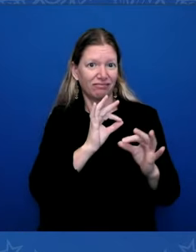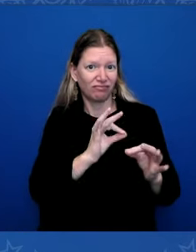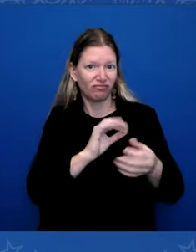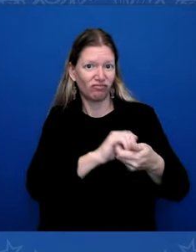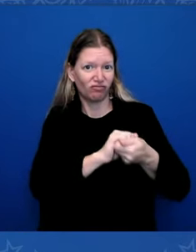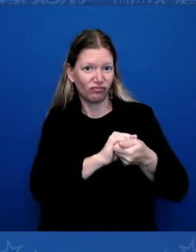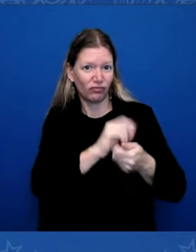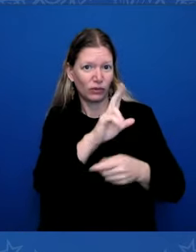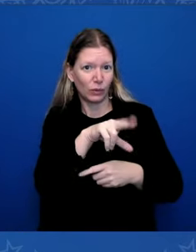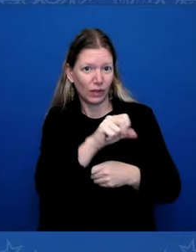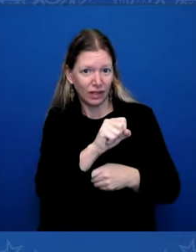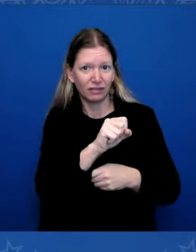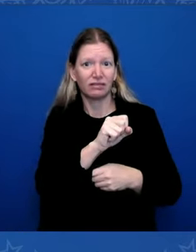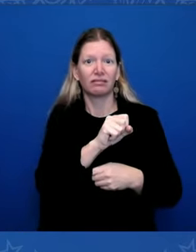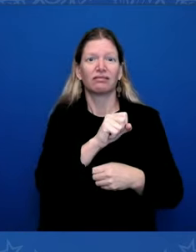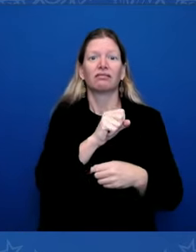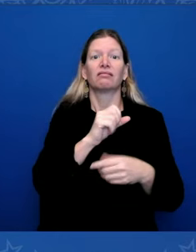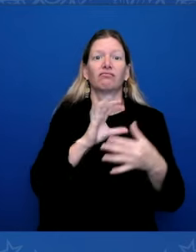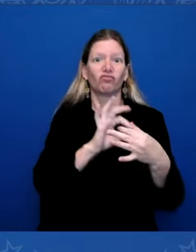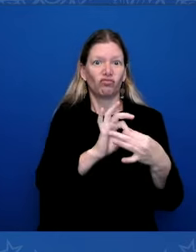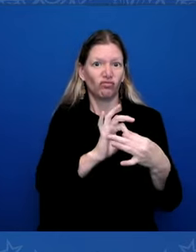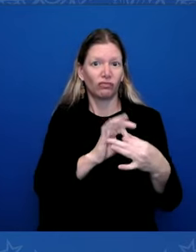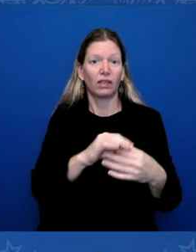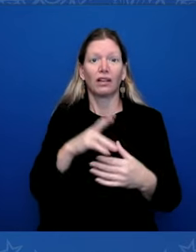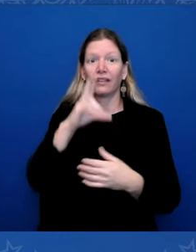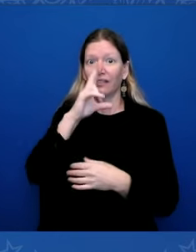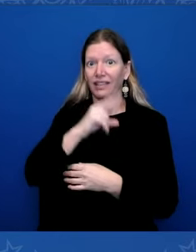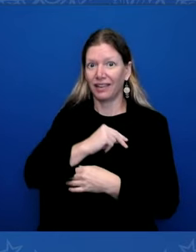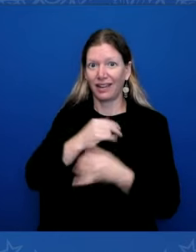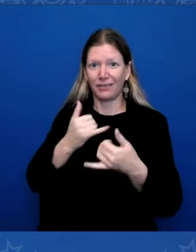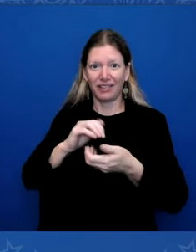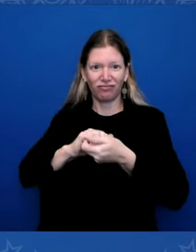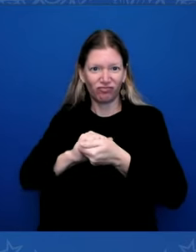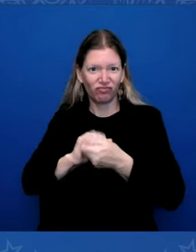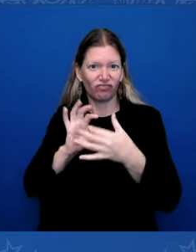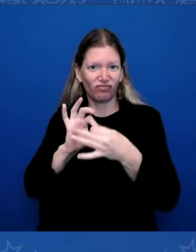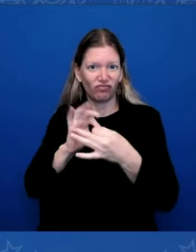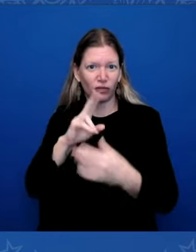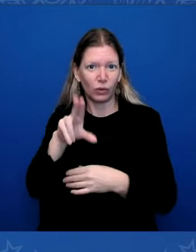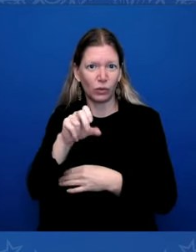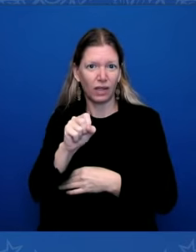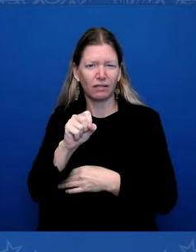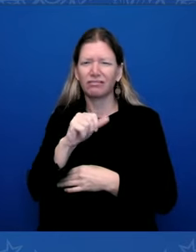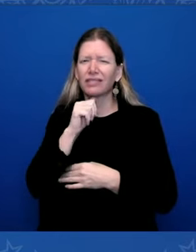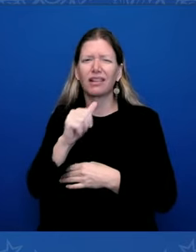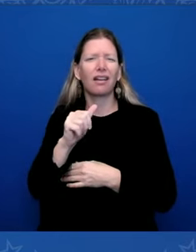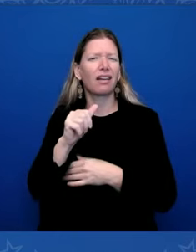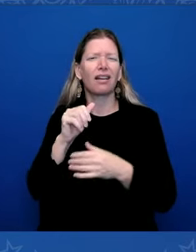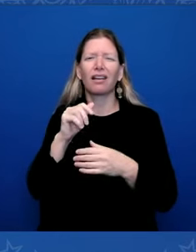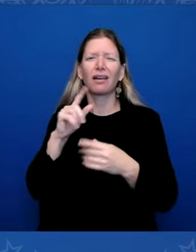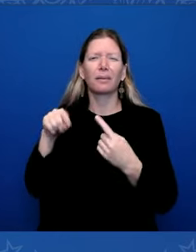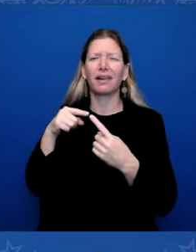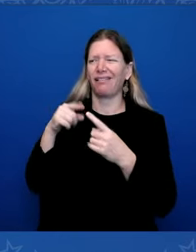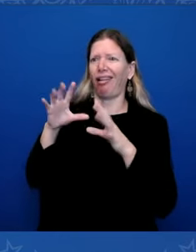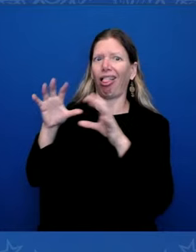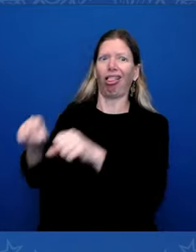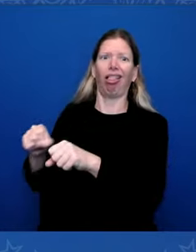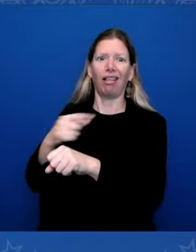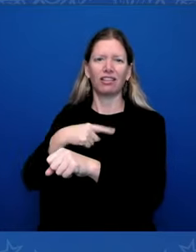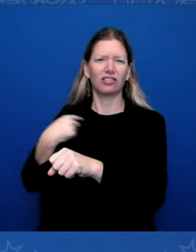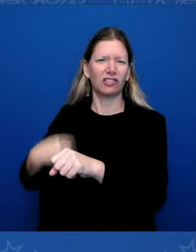closer with the United States, it's not about containing China. It's about having a stable base in the